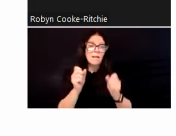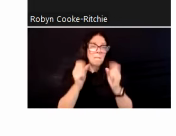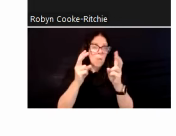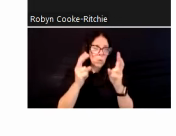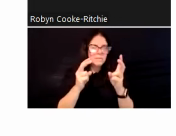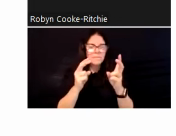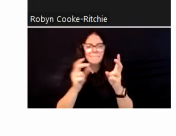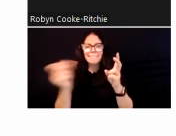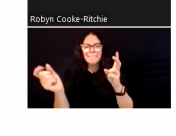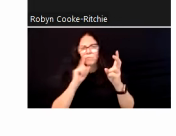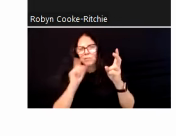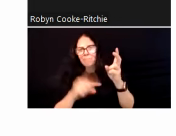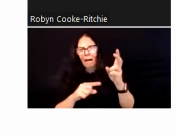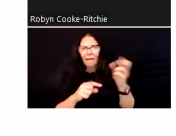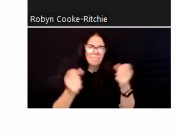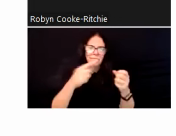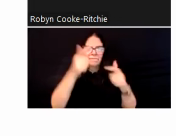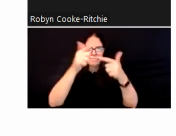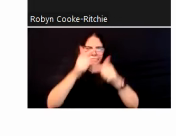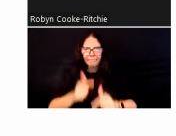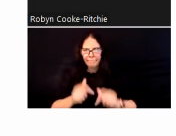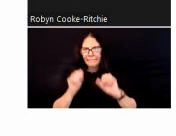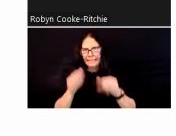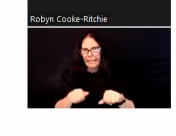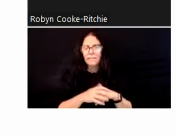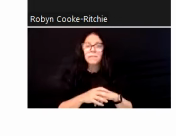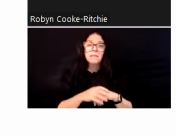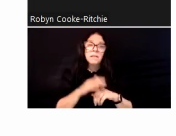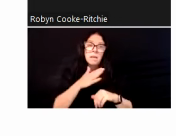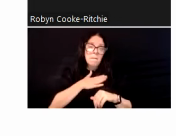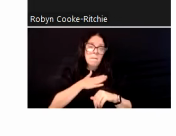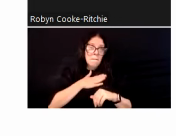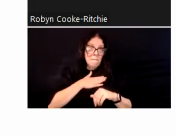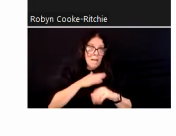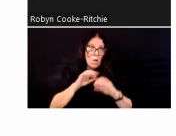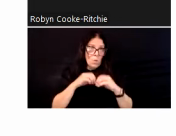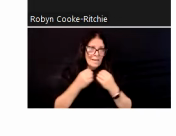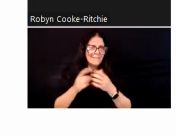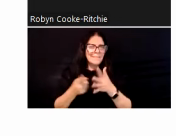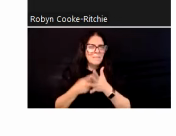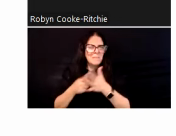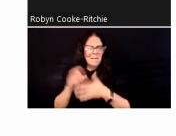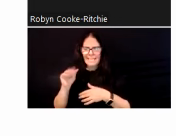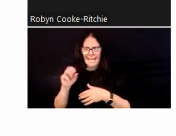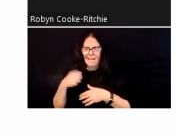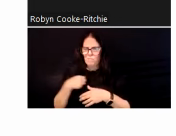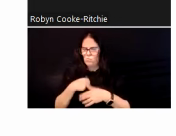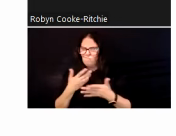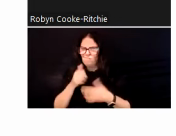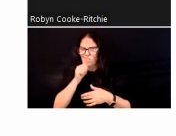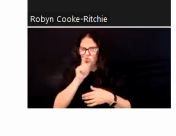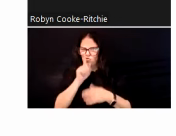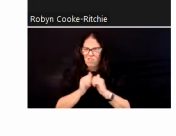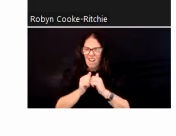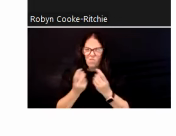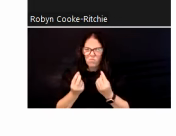organization, when we have a question about the functioning of CaMS on any given day, we often pop a question into the